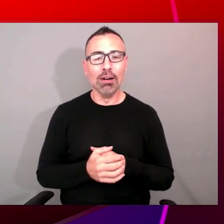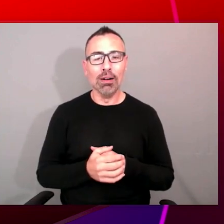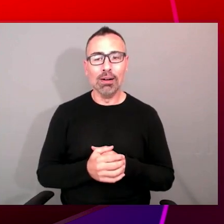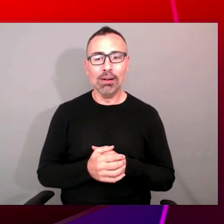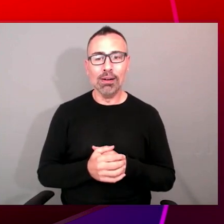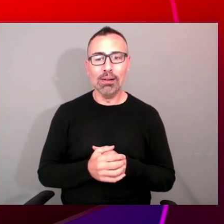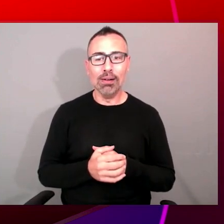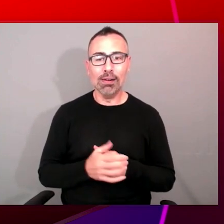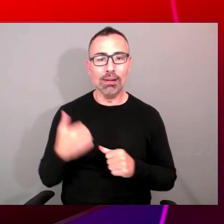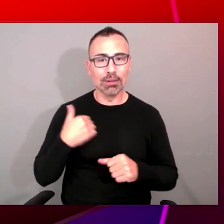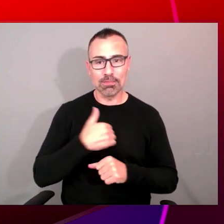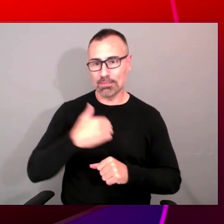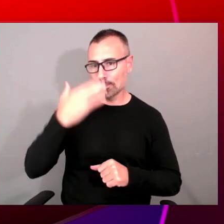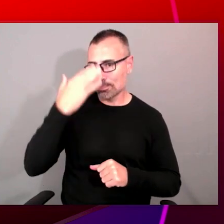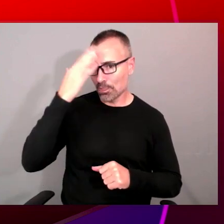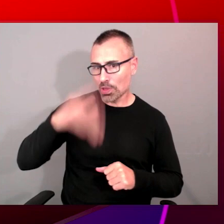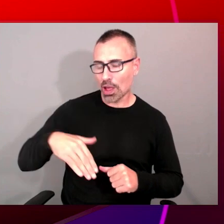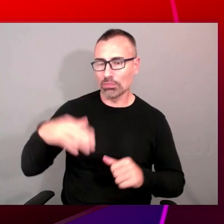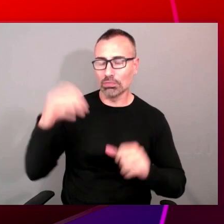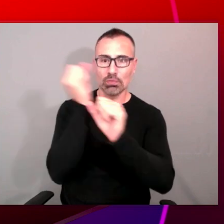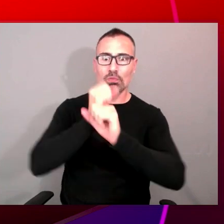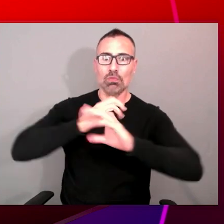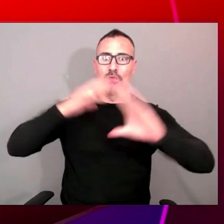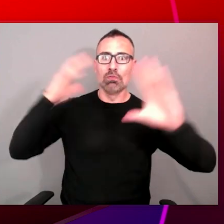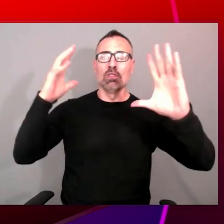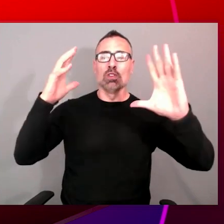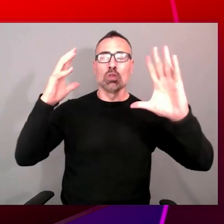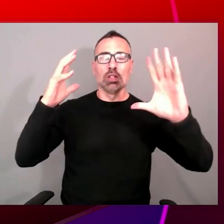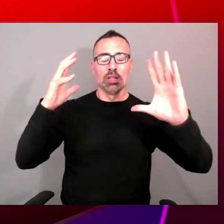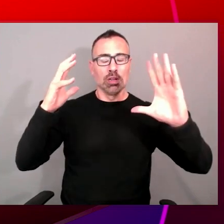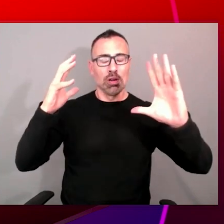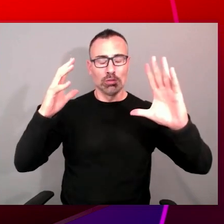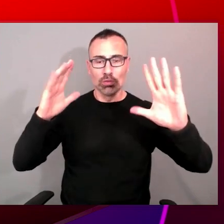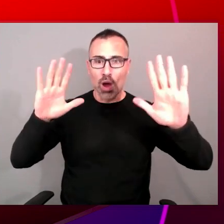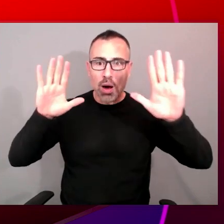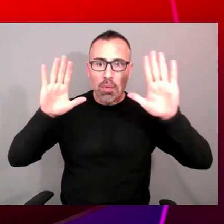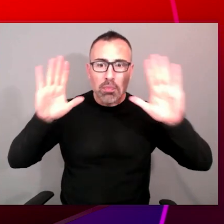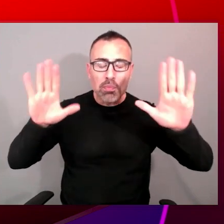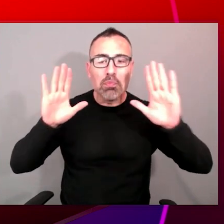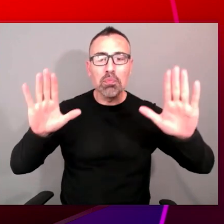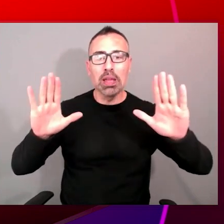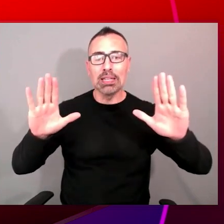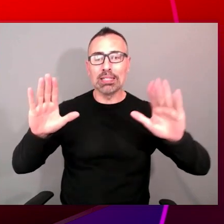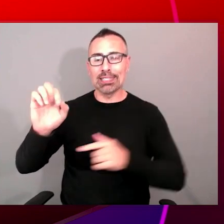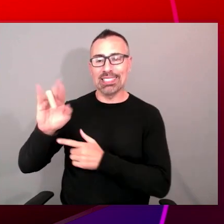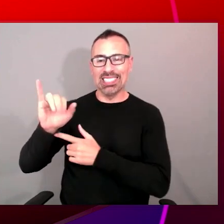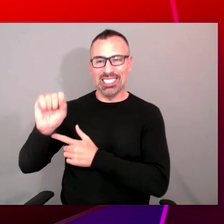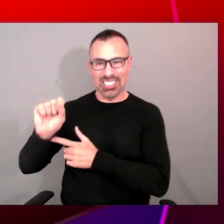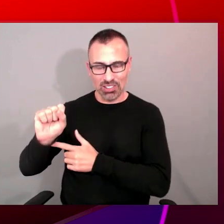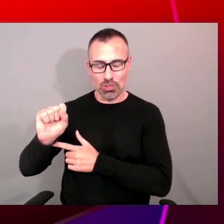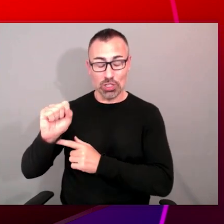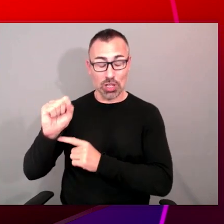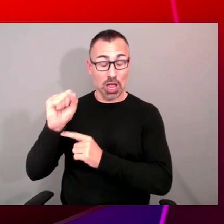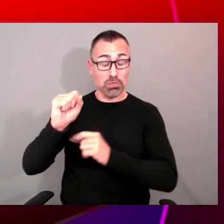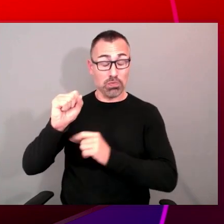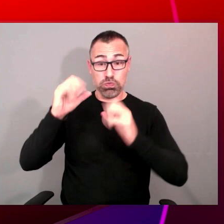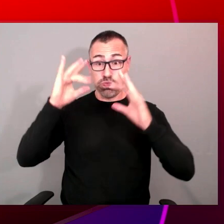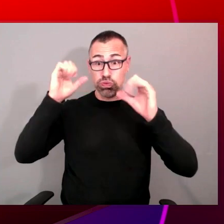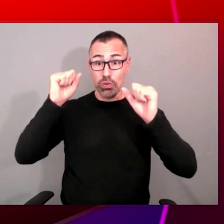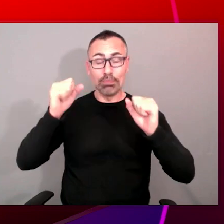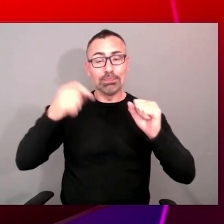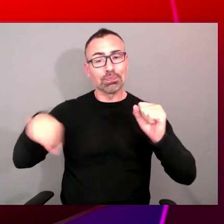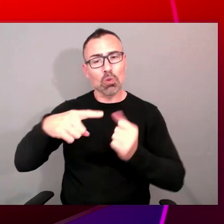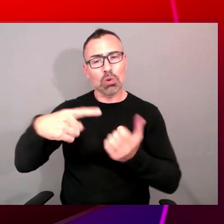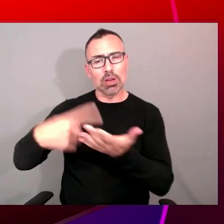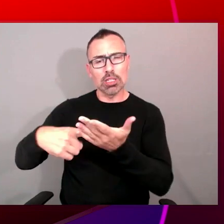know how visually amazing this series was, and we're here to talk about the visual effects and the cloud-based production. But let's